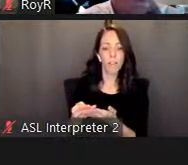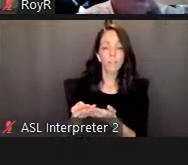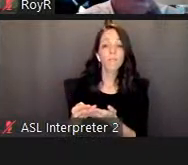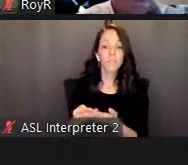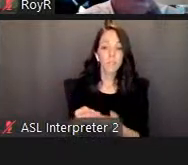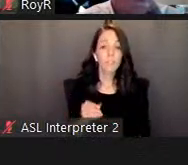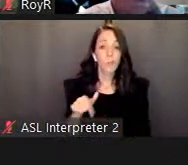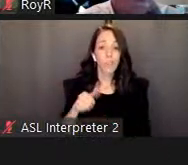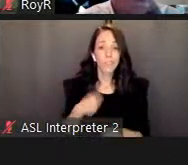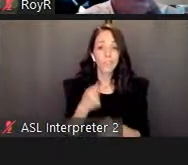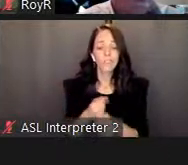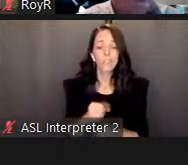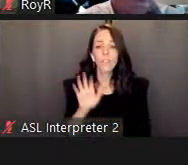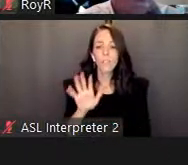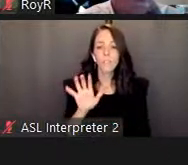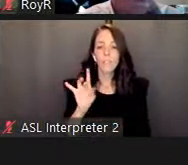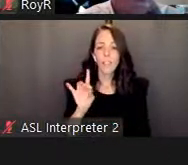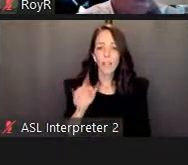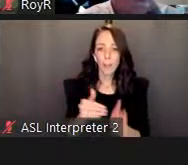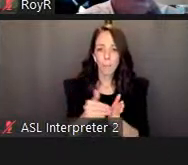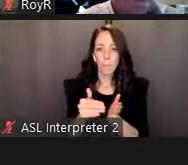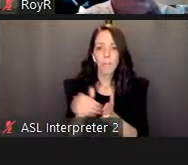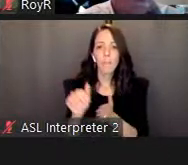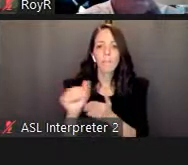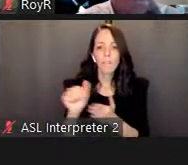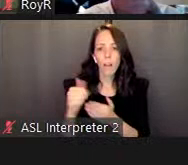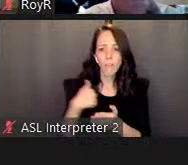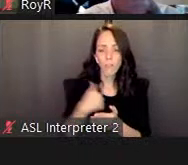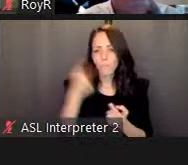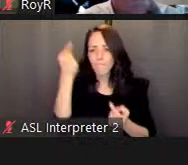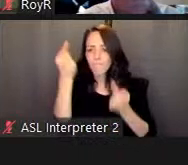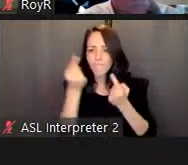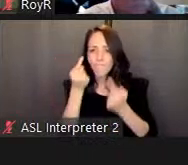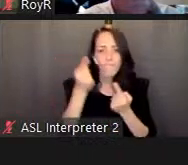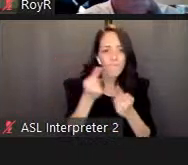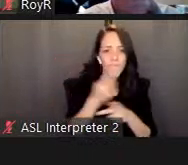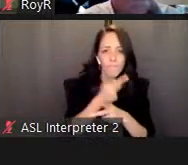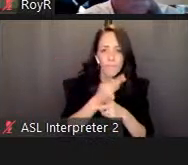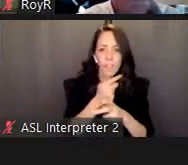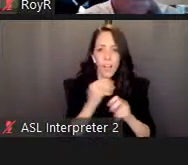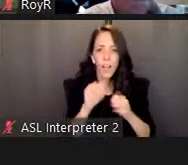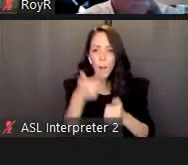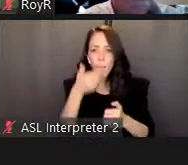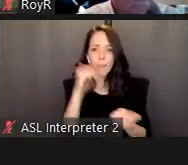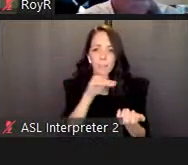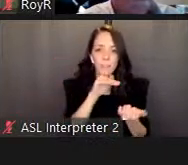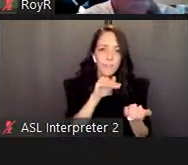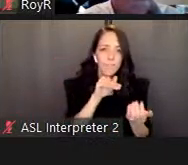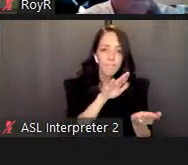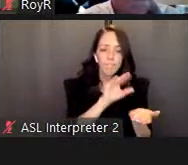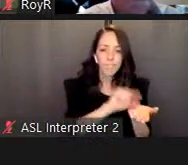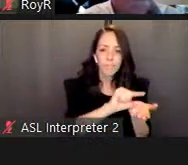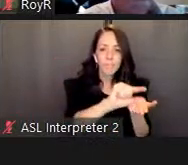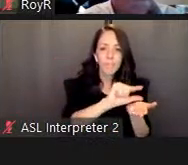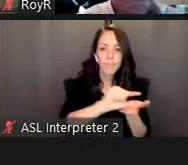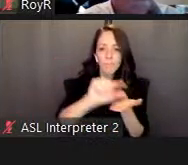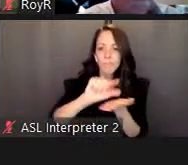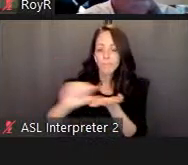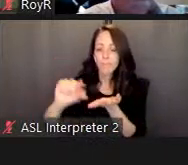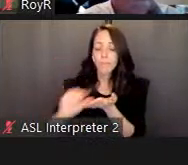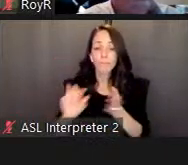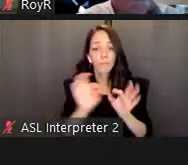this year, which we're strategically balancing in pandemic response, leading by protecting public health